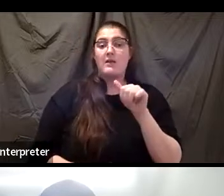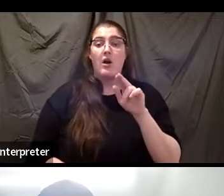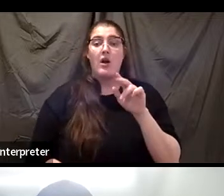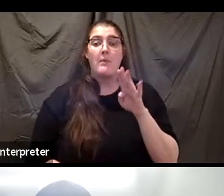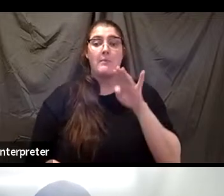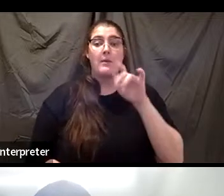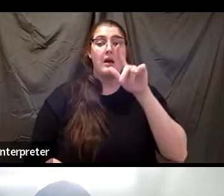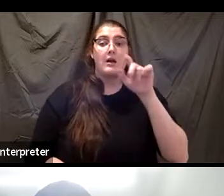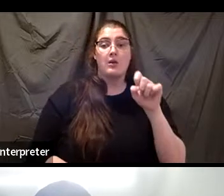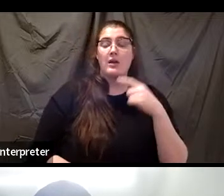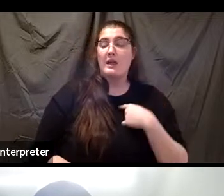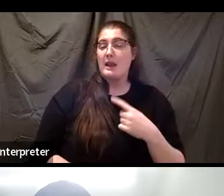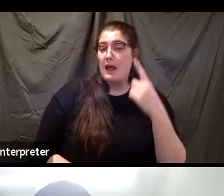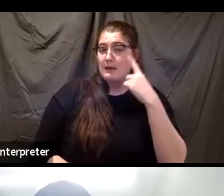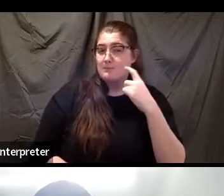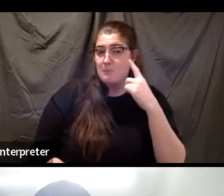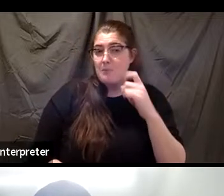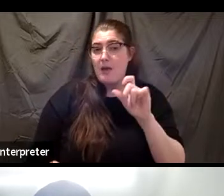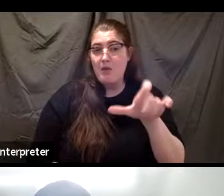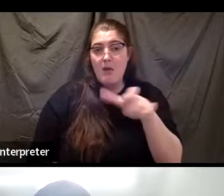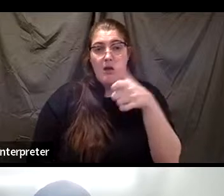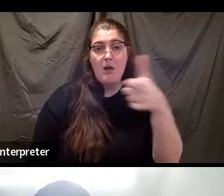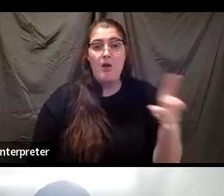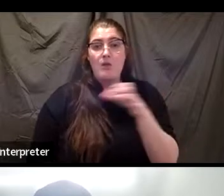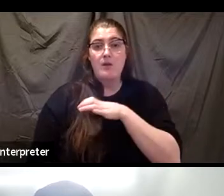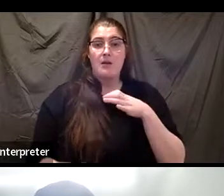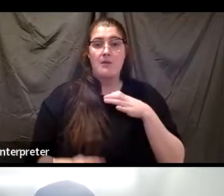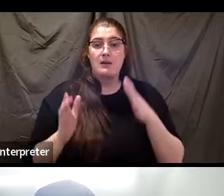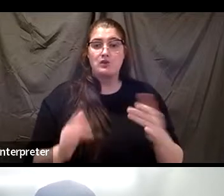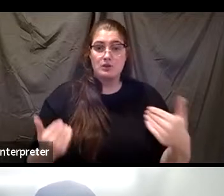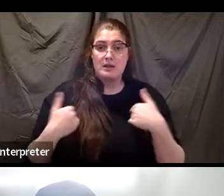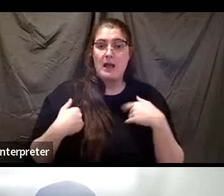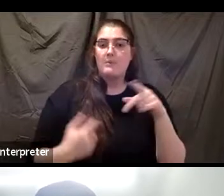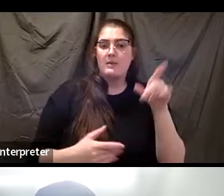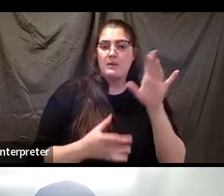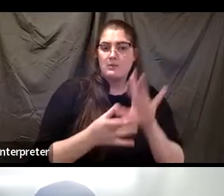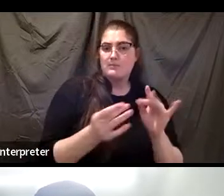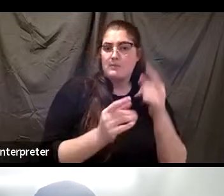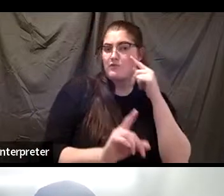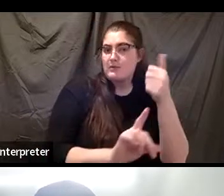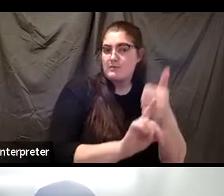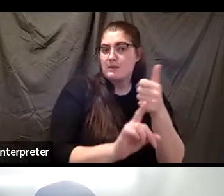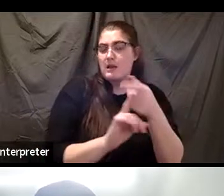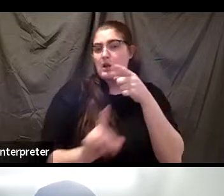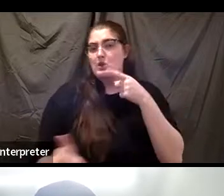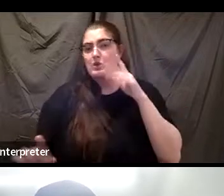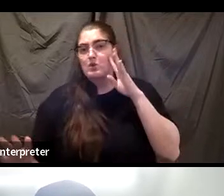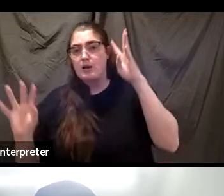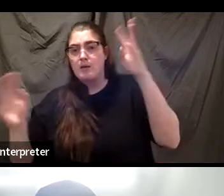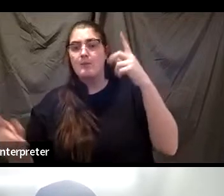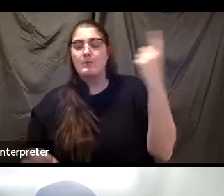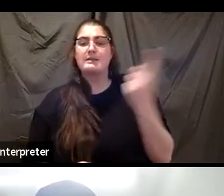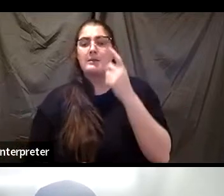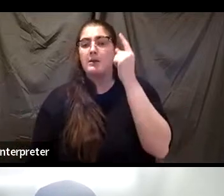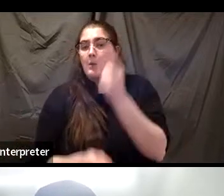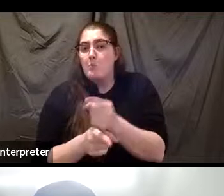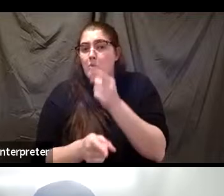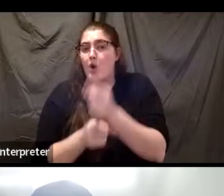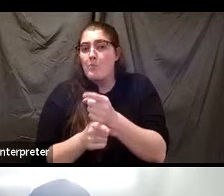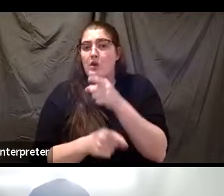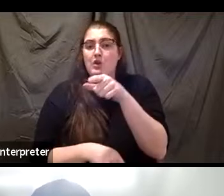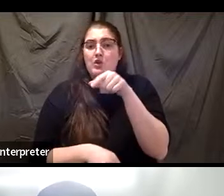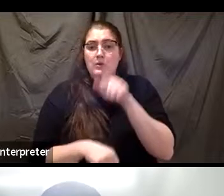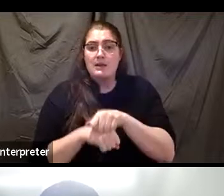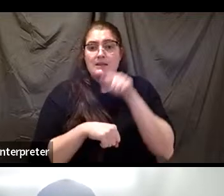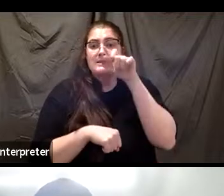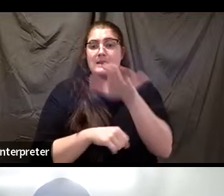suspect that other commissioners may have, but they will speak for themselves. And you come up with something that is appropriate, or you can send out